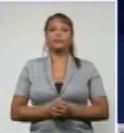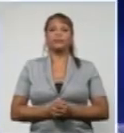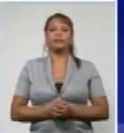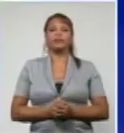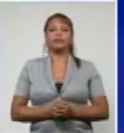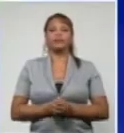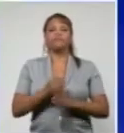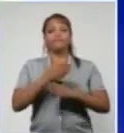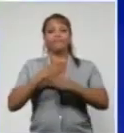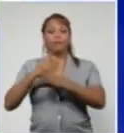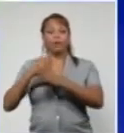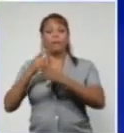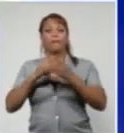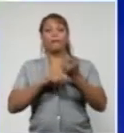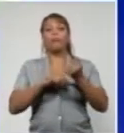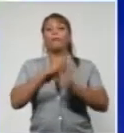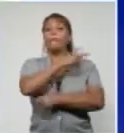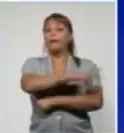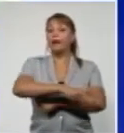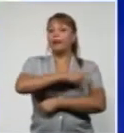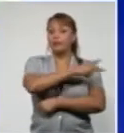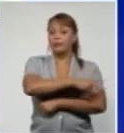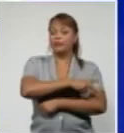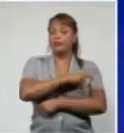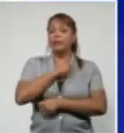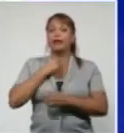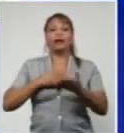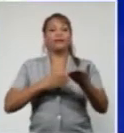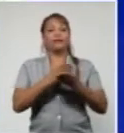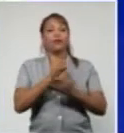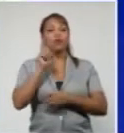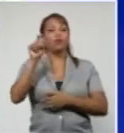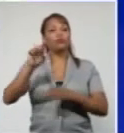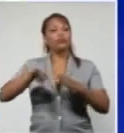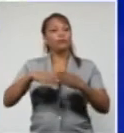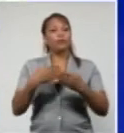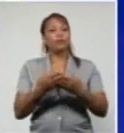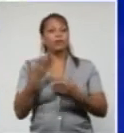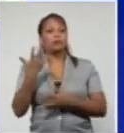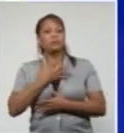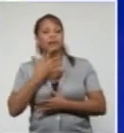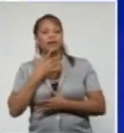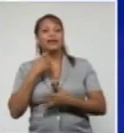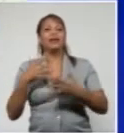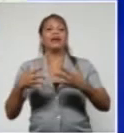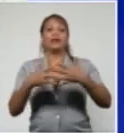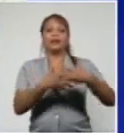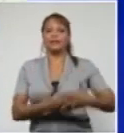the list of countries worst affected by the pandemic, with over